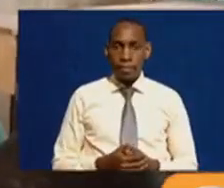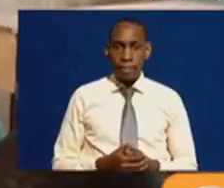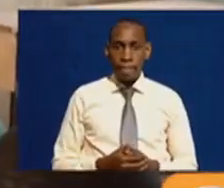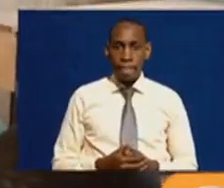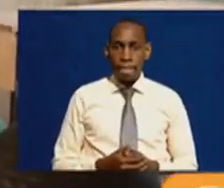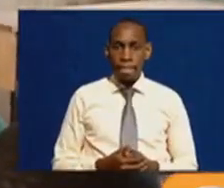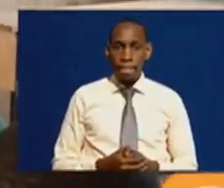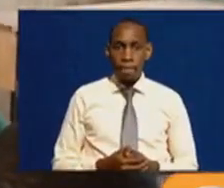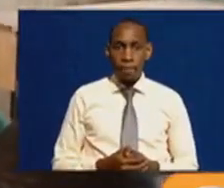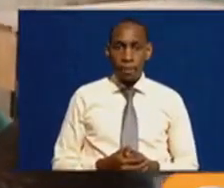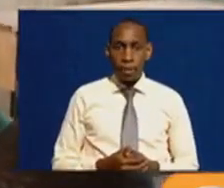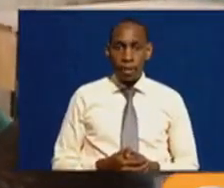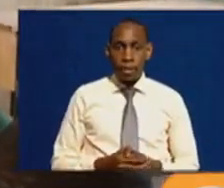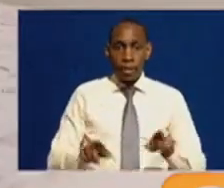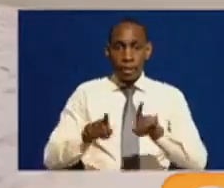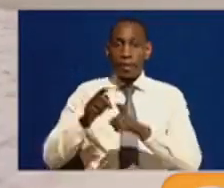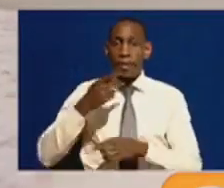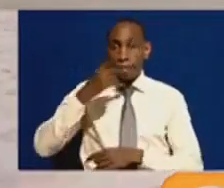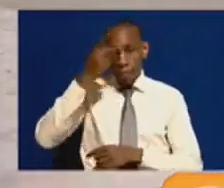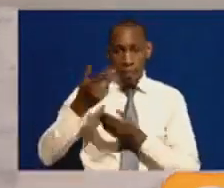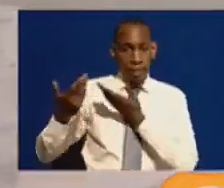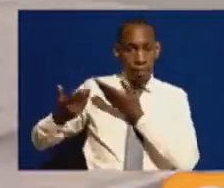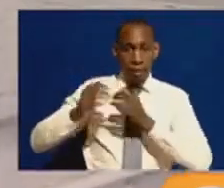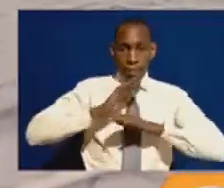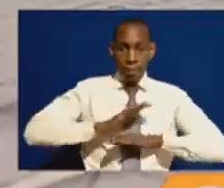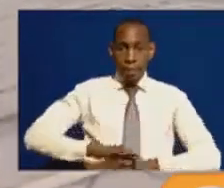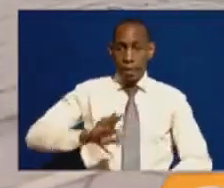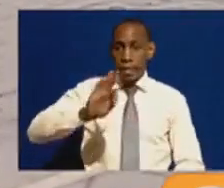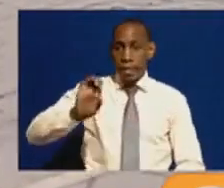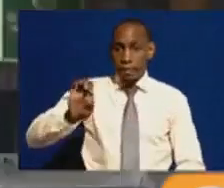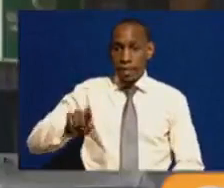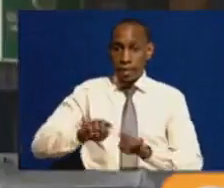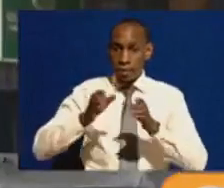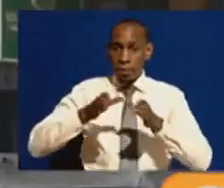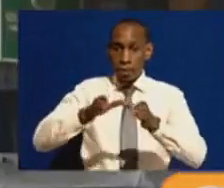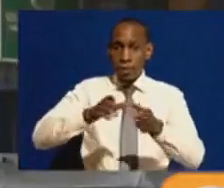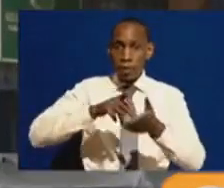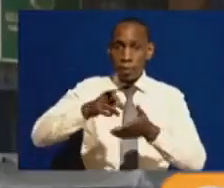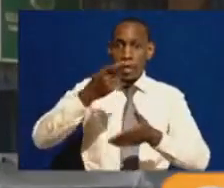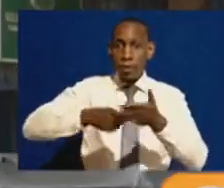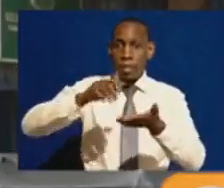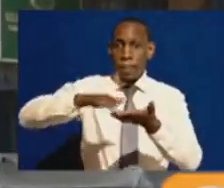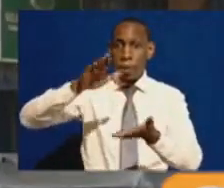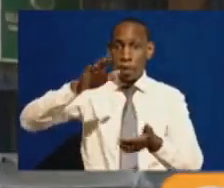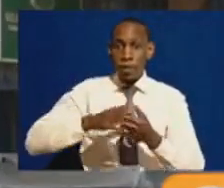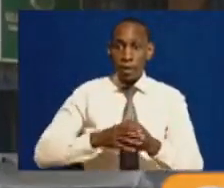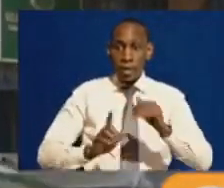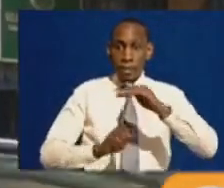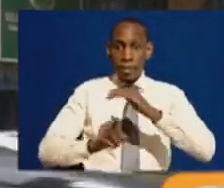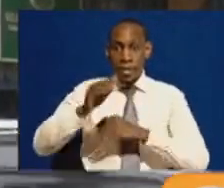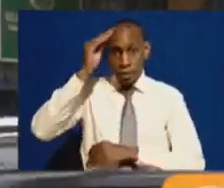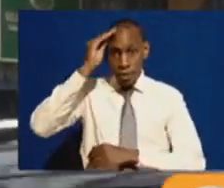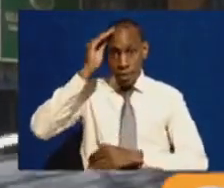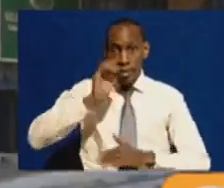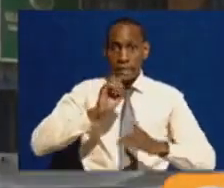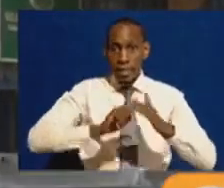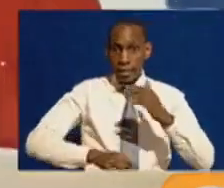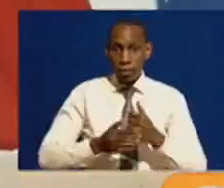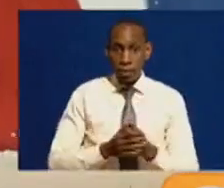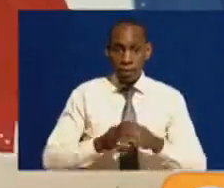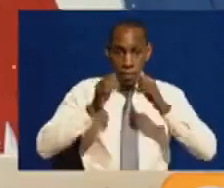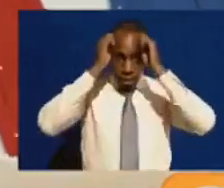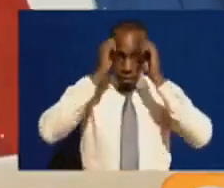Na japo wazazi wamepunguziwa mzigo wa karo, bado watalazimika kugharimika zaidi. Wizara ya Elimu ikisema kuwa wanafunzi hawa